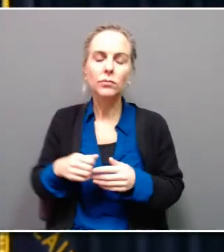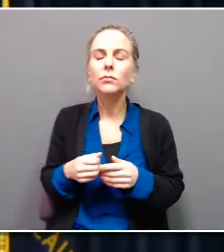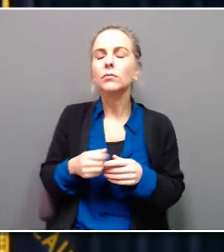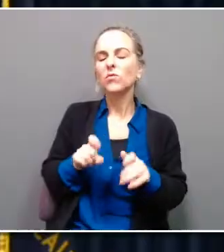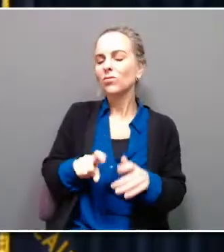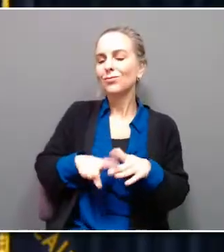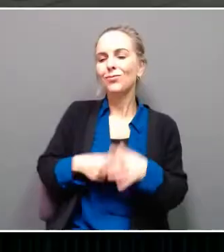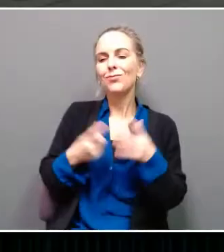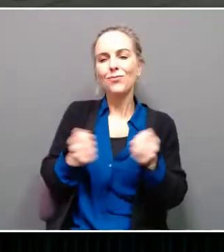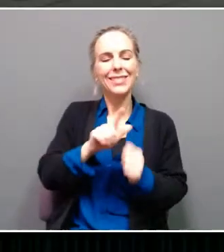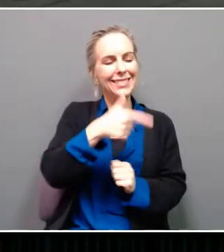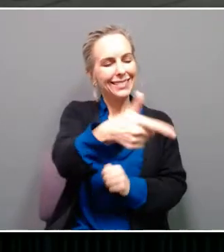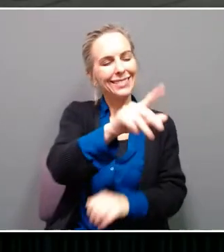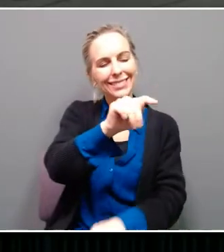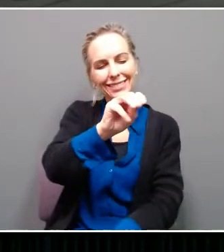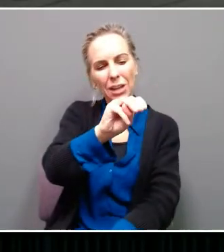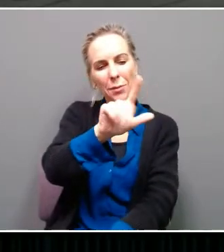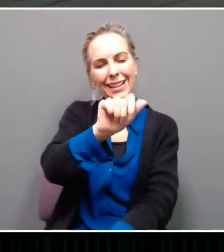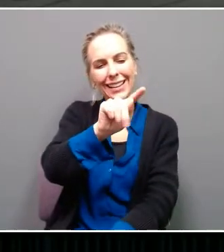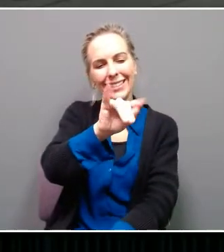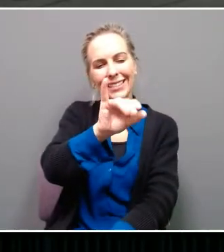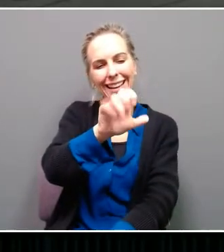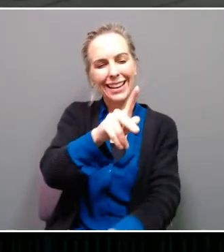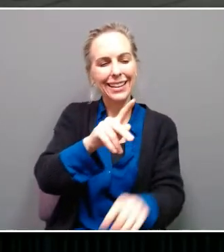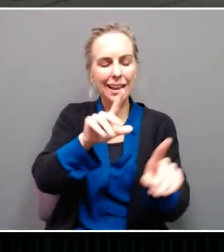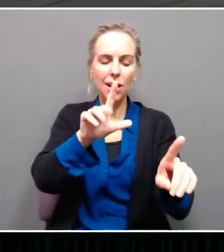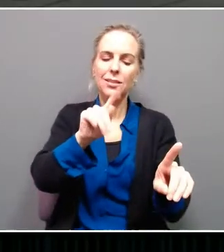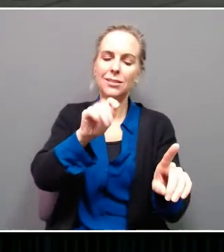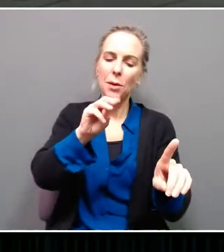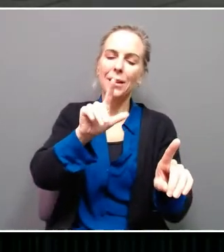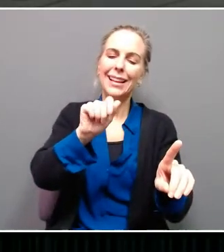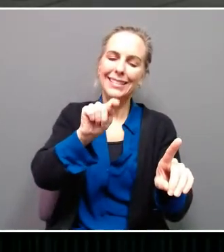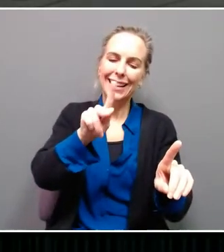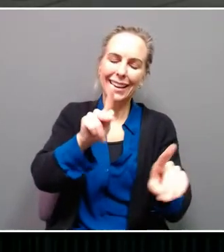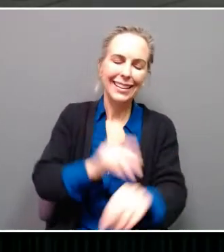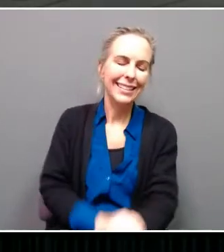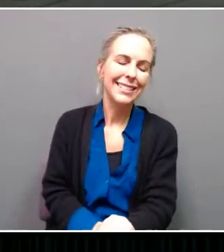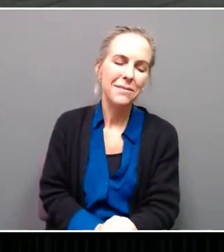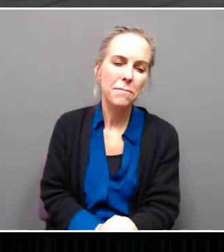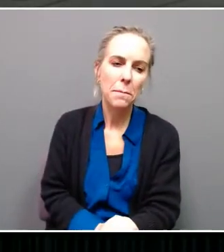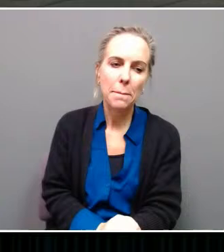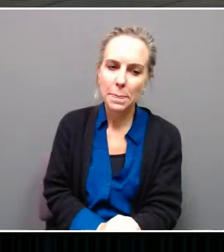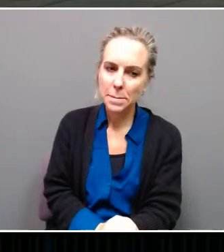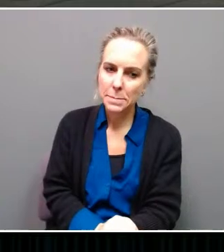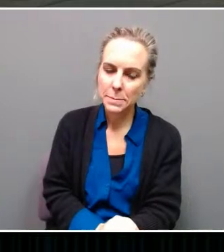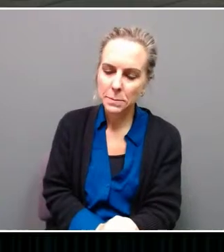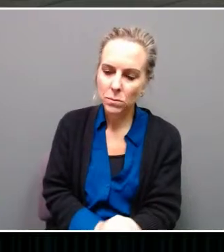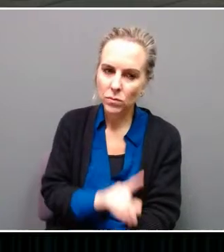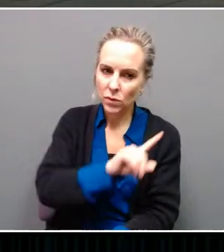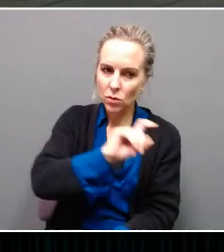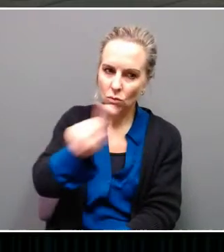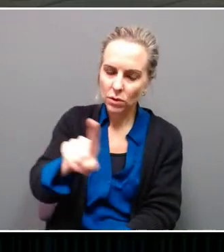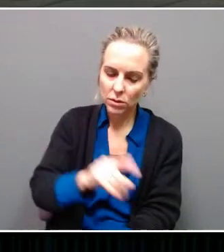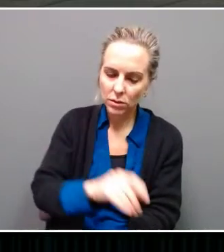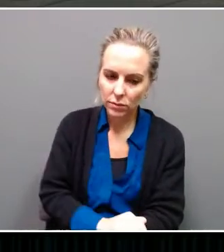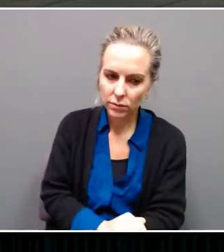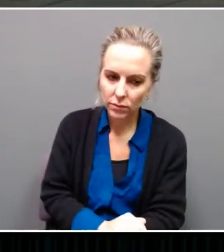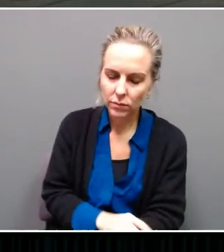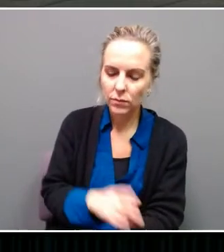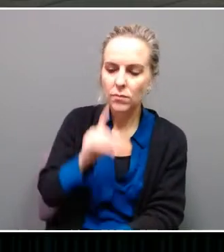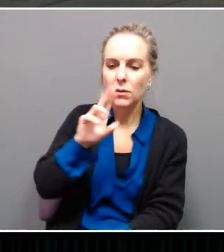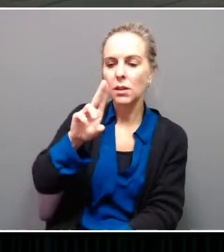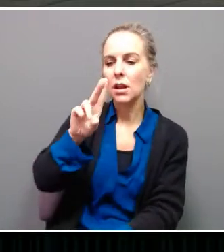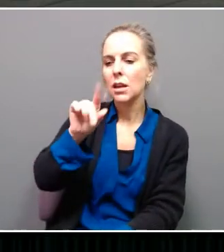start, with Tom Latek. All right, thank you, Governor. Good afternoon. Looking for an update on the status